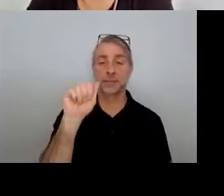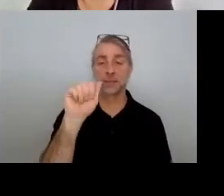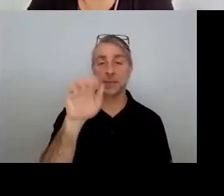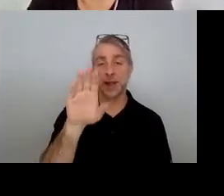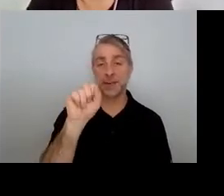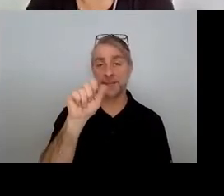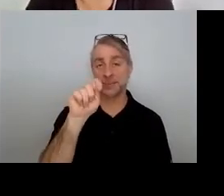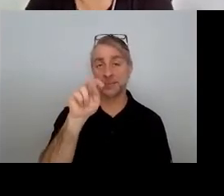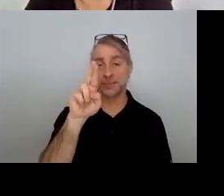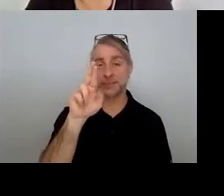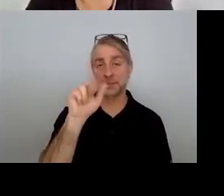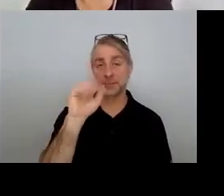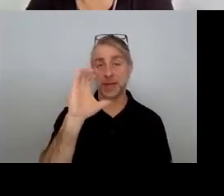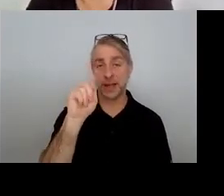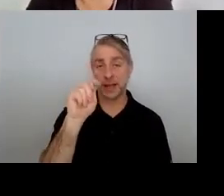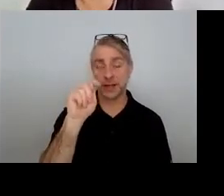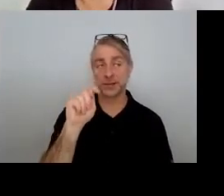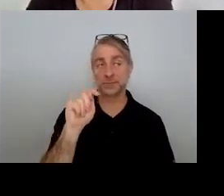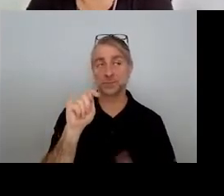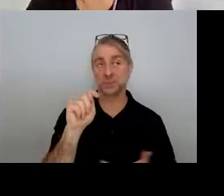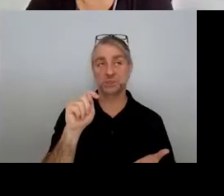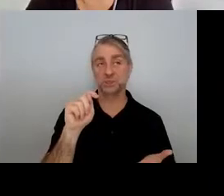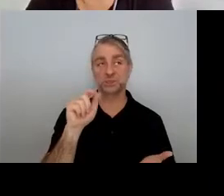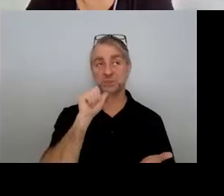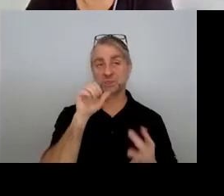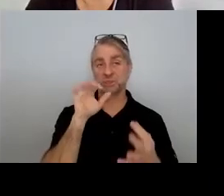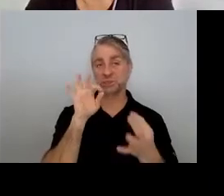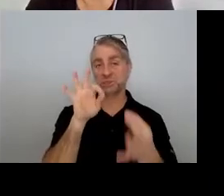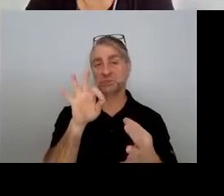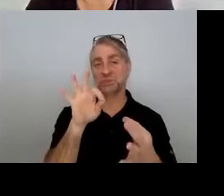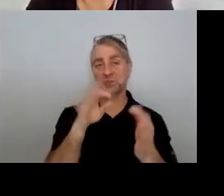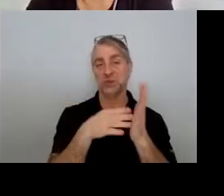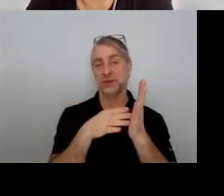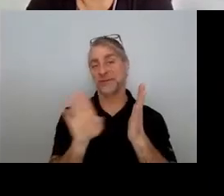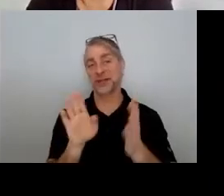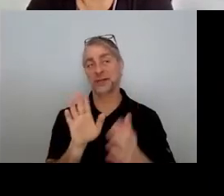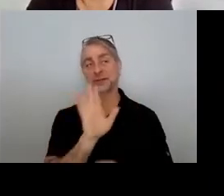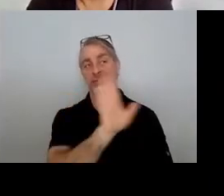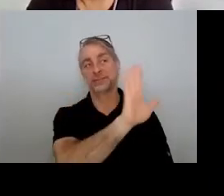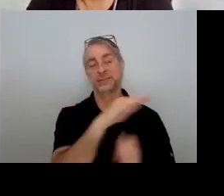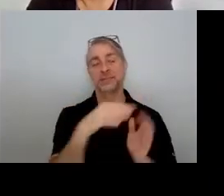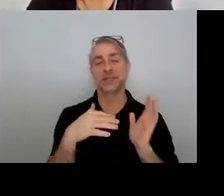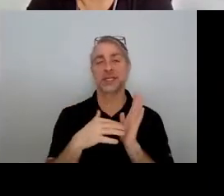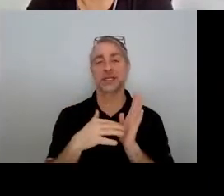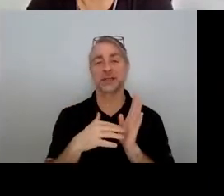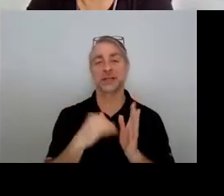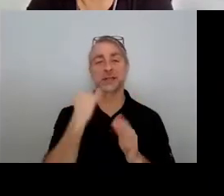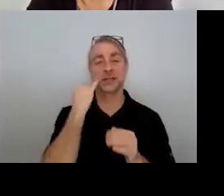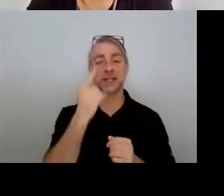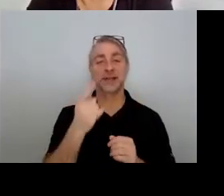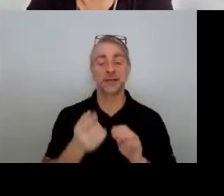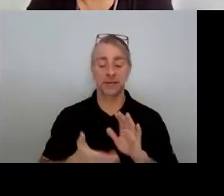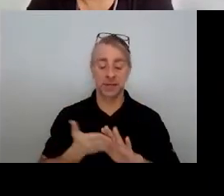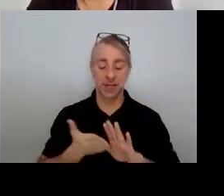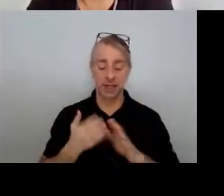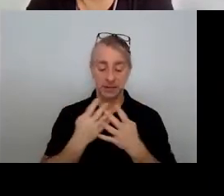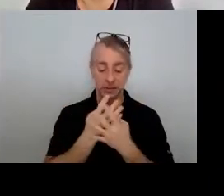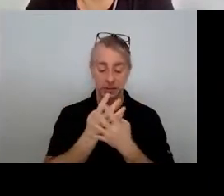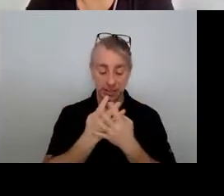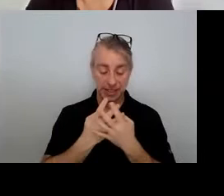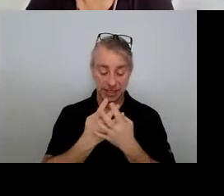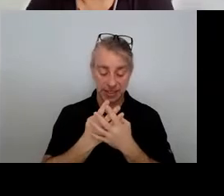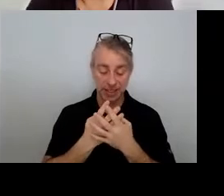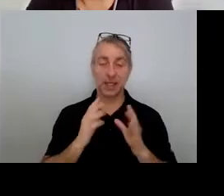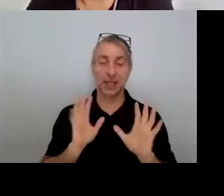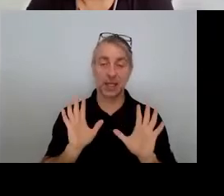not, not necessarily the best representation of a study. So when you're screening, you are more generous.